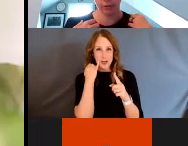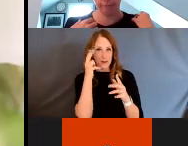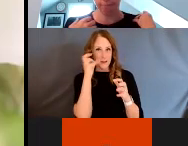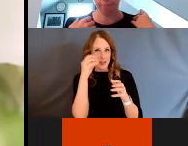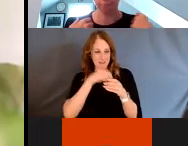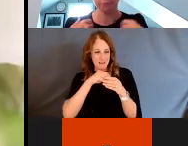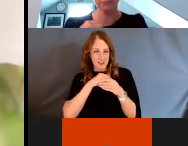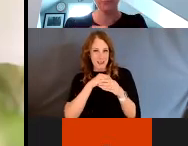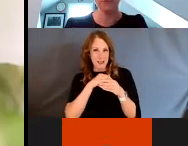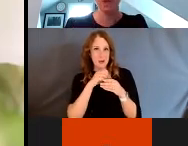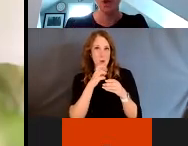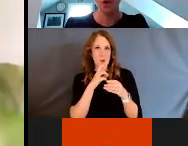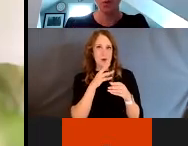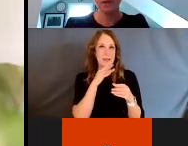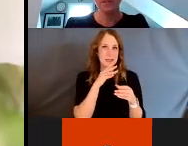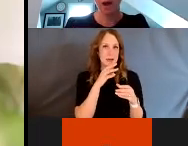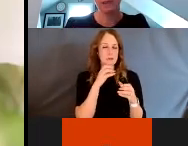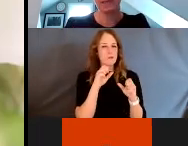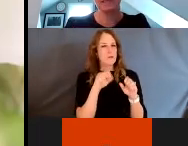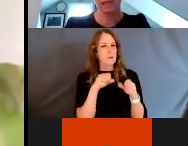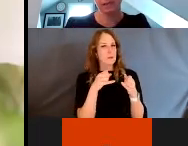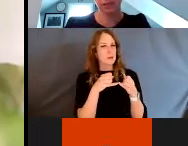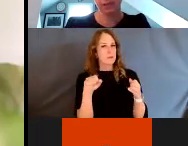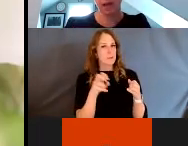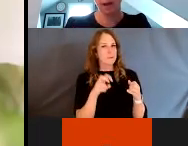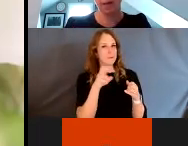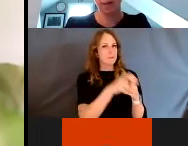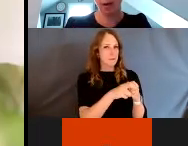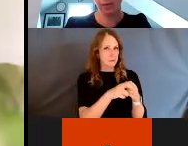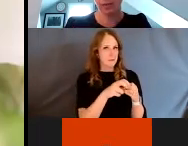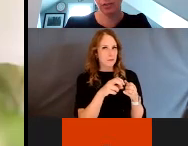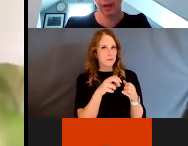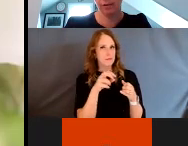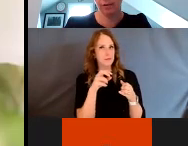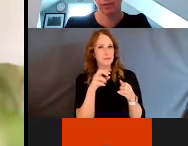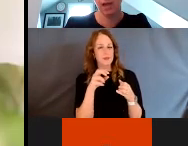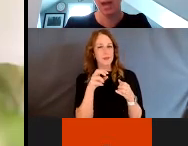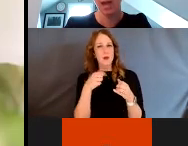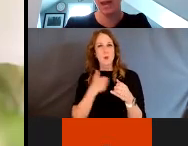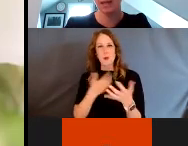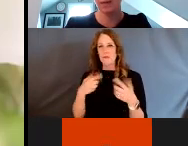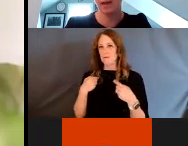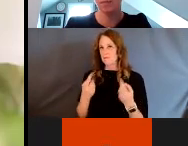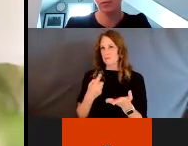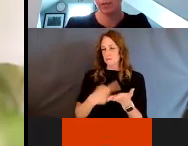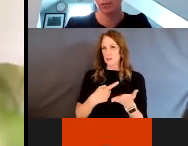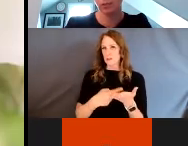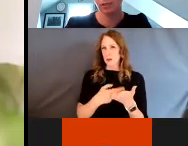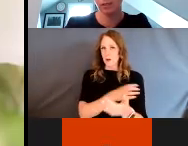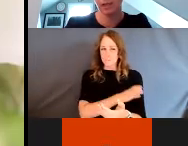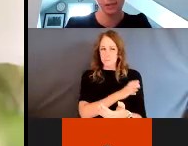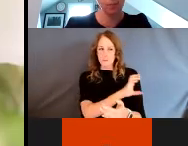a boundary. We have talked extensively about empowering survivors and giving them